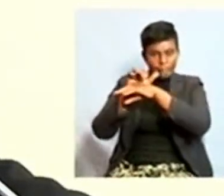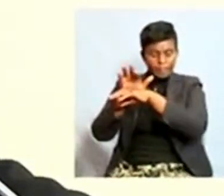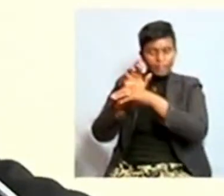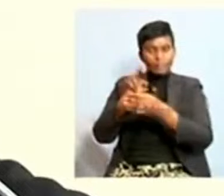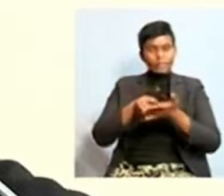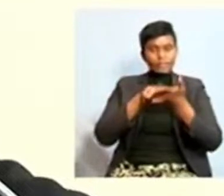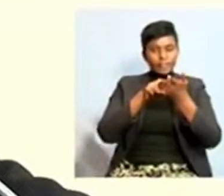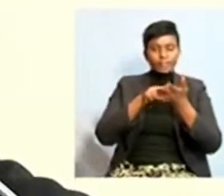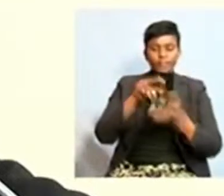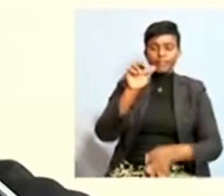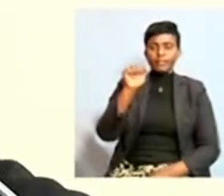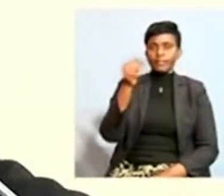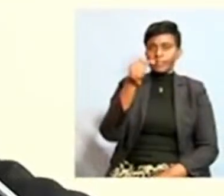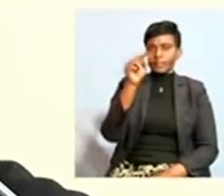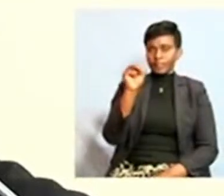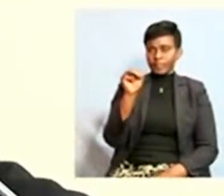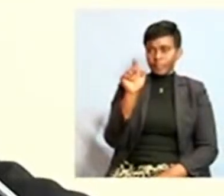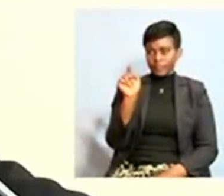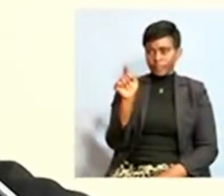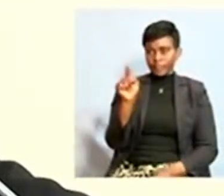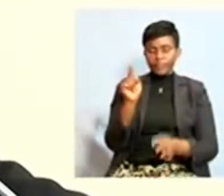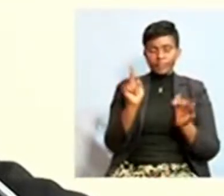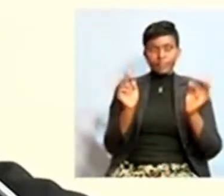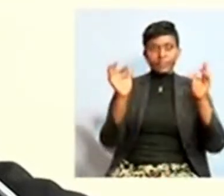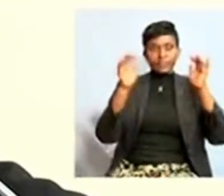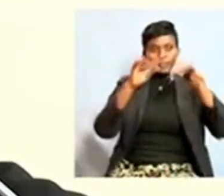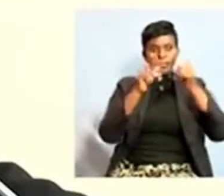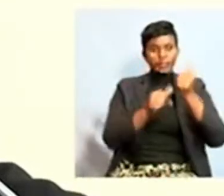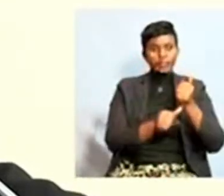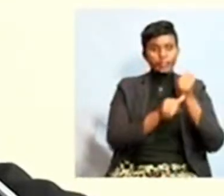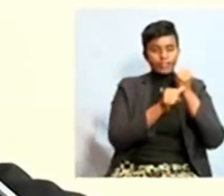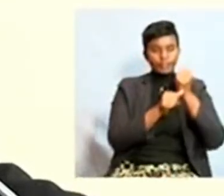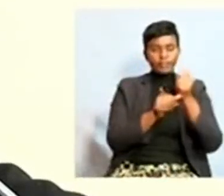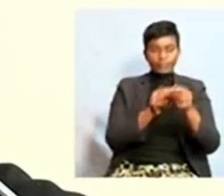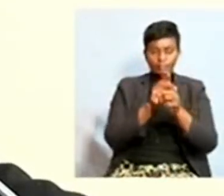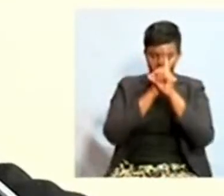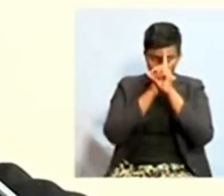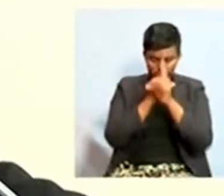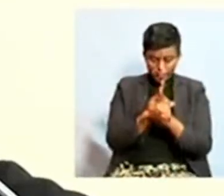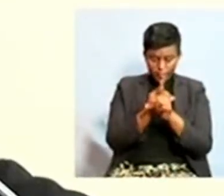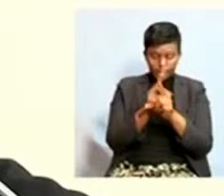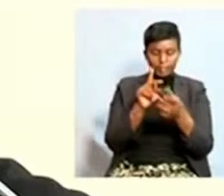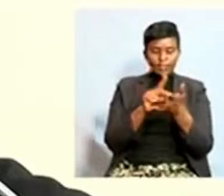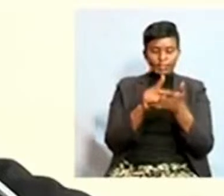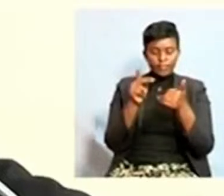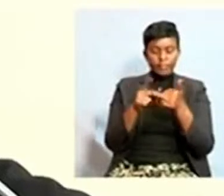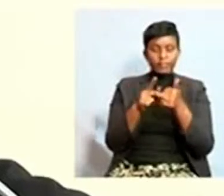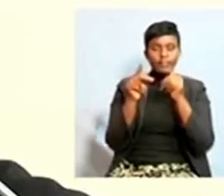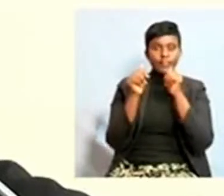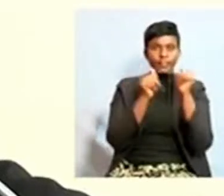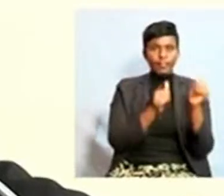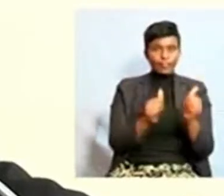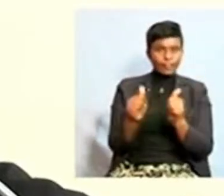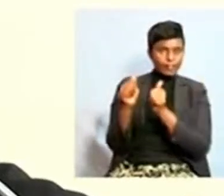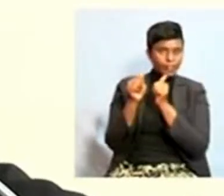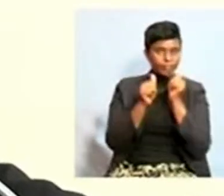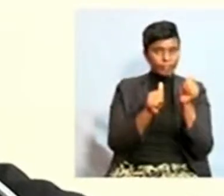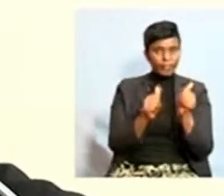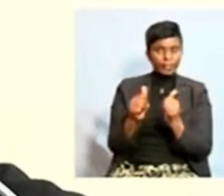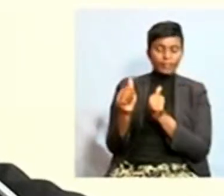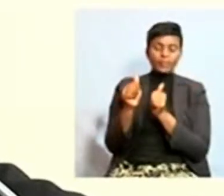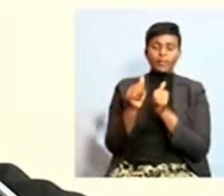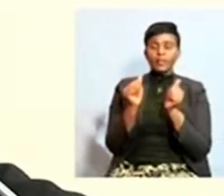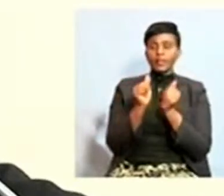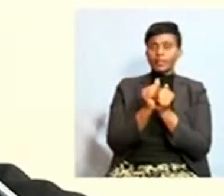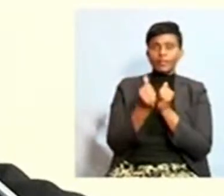annual meetings convened by the agency to determine program activities, among